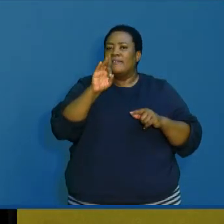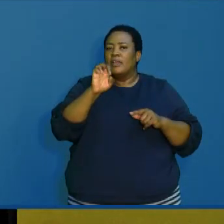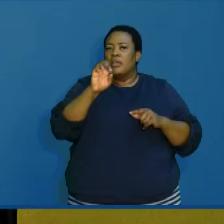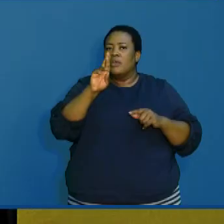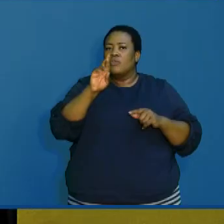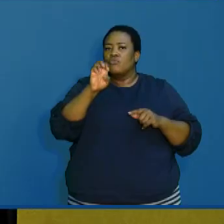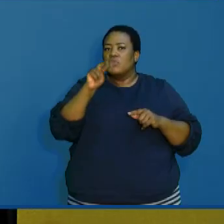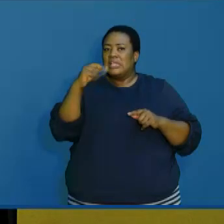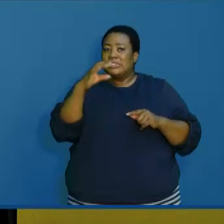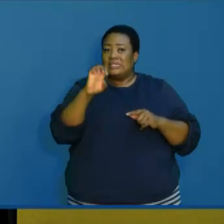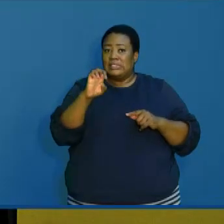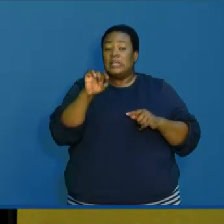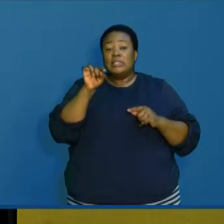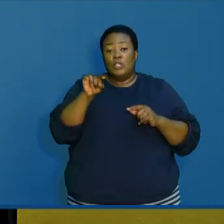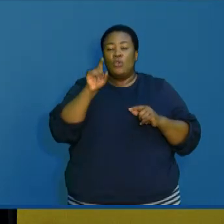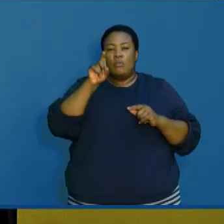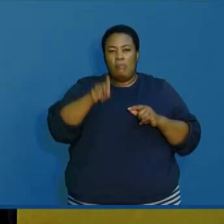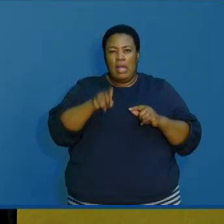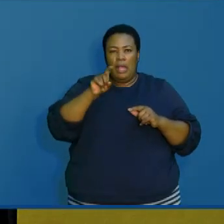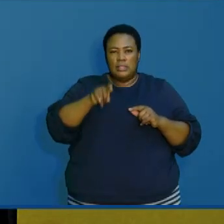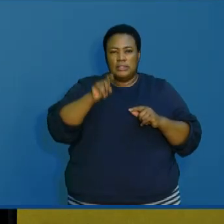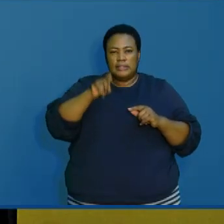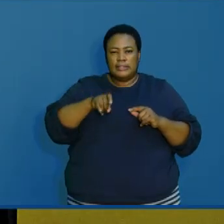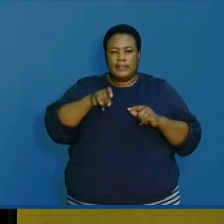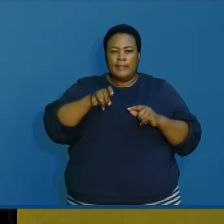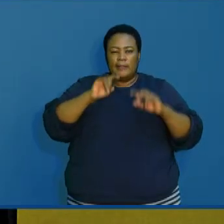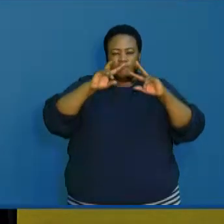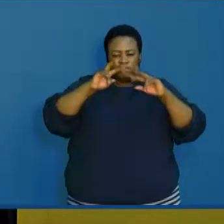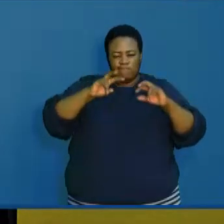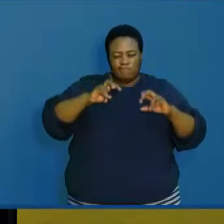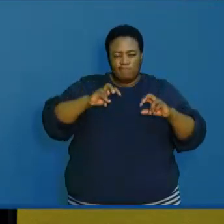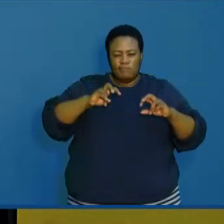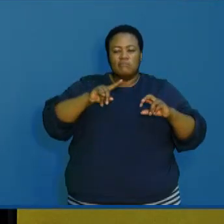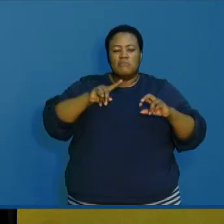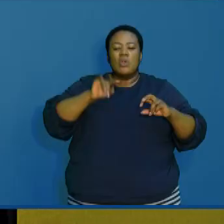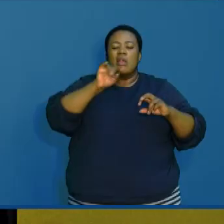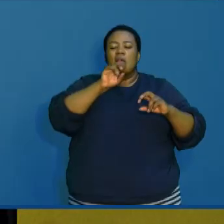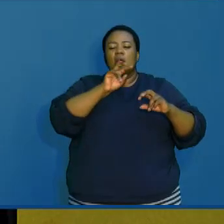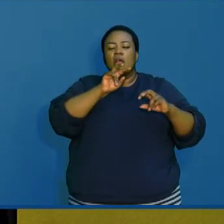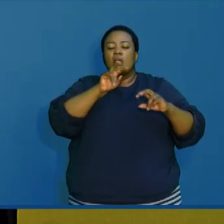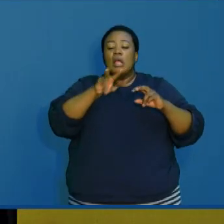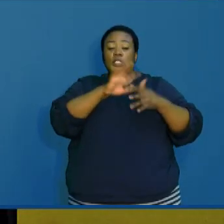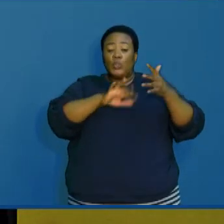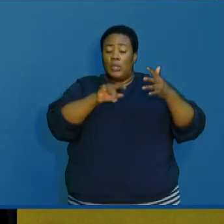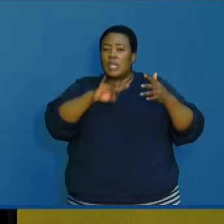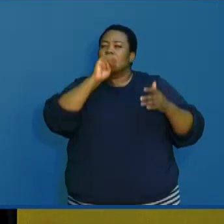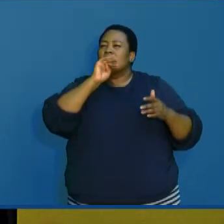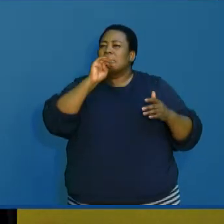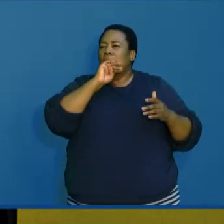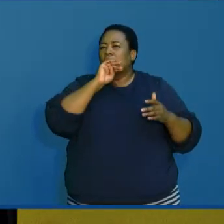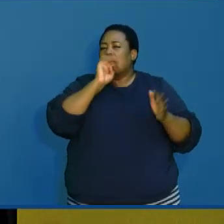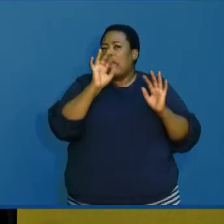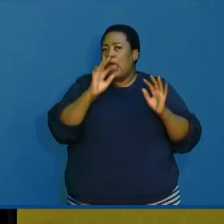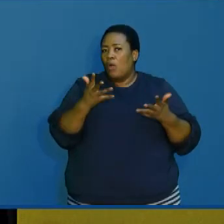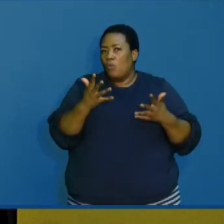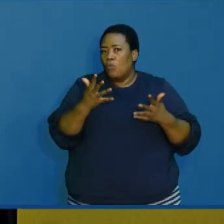the ones where you have to deduce or you have to make meaning. And these ones also, just like the